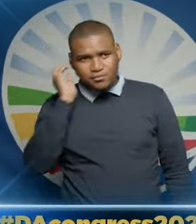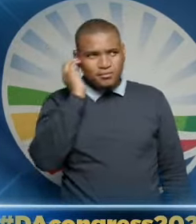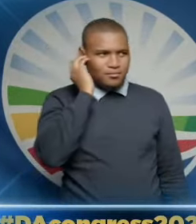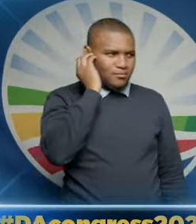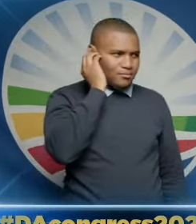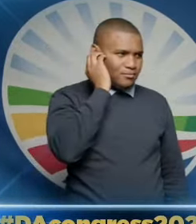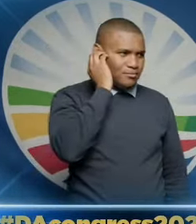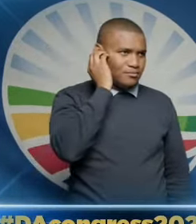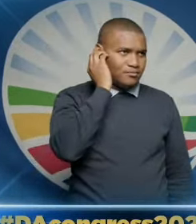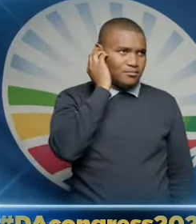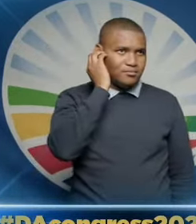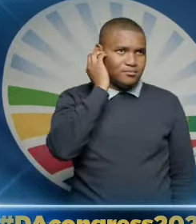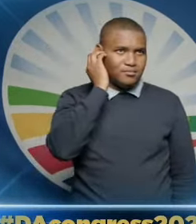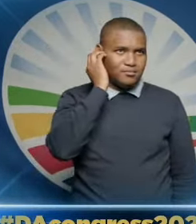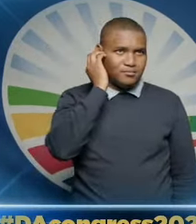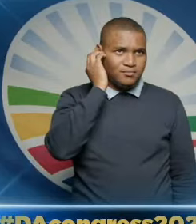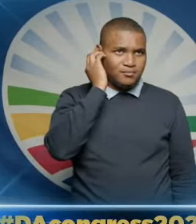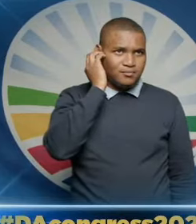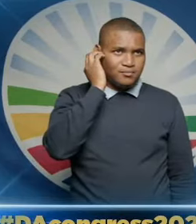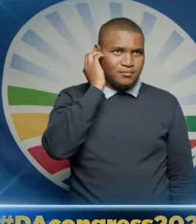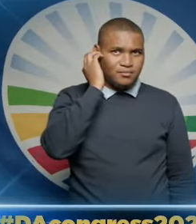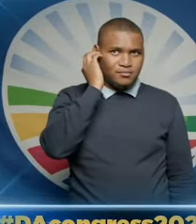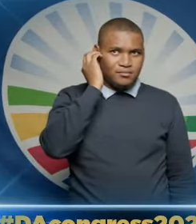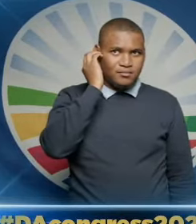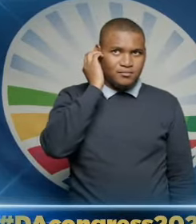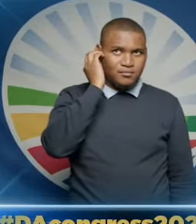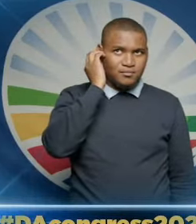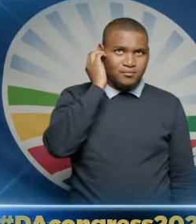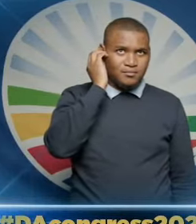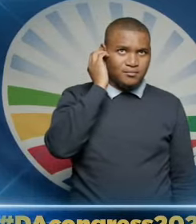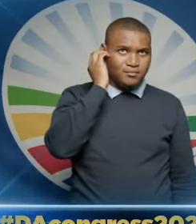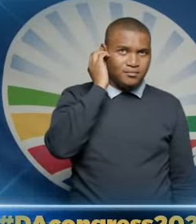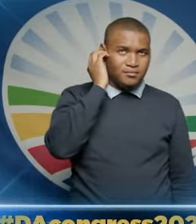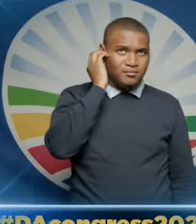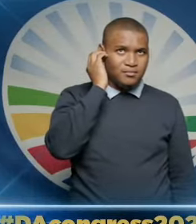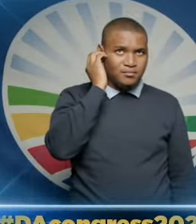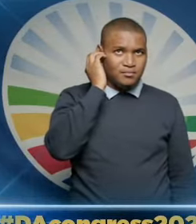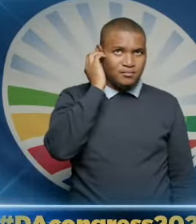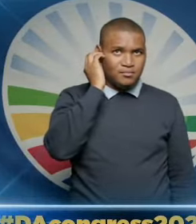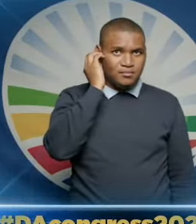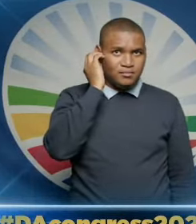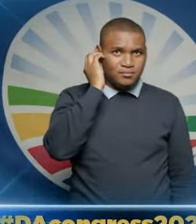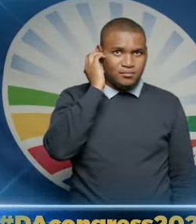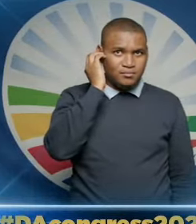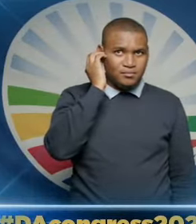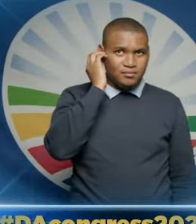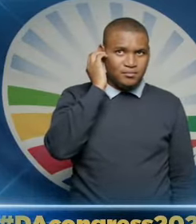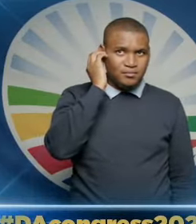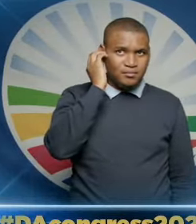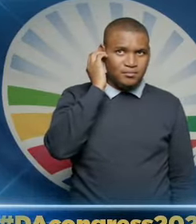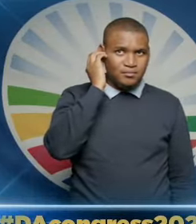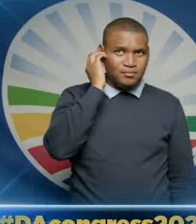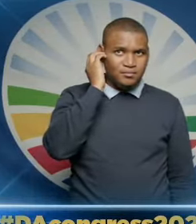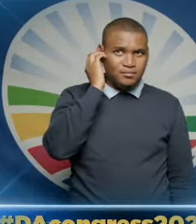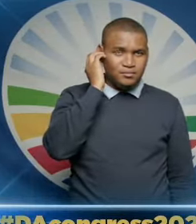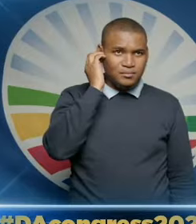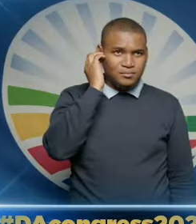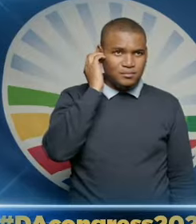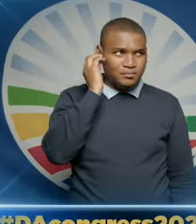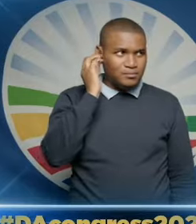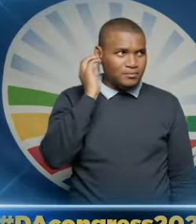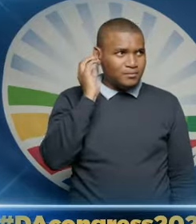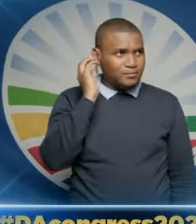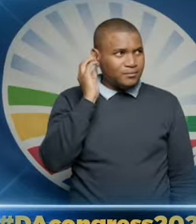significant besides us seeing each other face to face? So I think the most important thing is that we are not a party that is led under